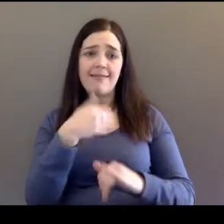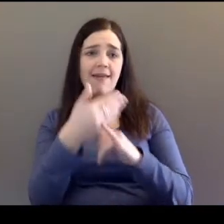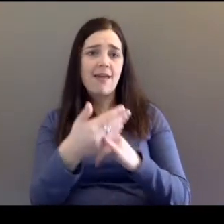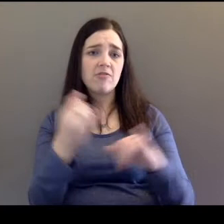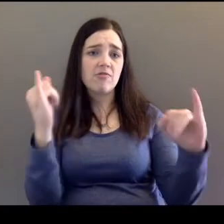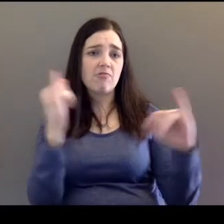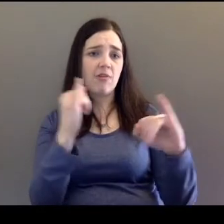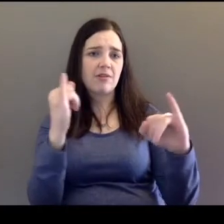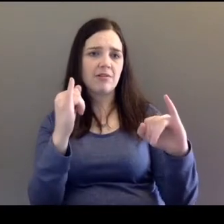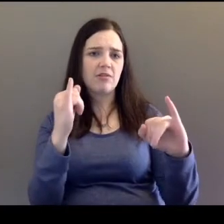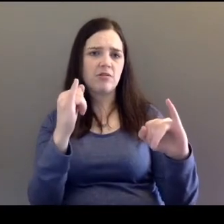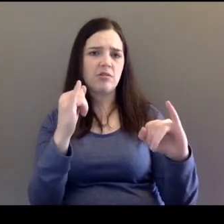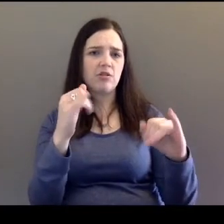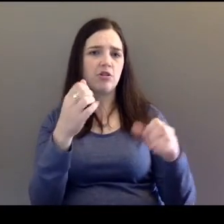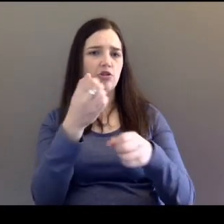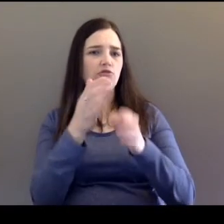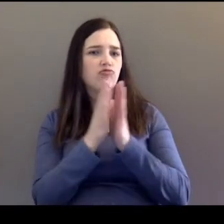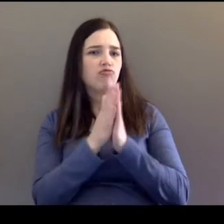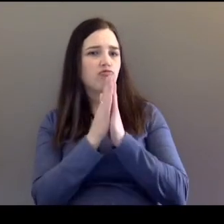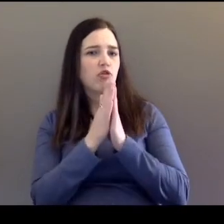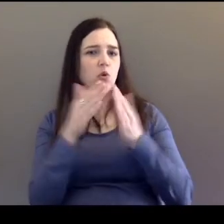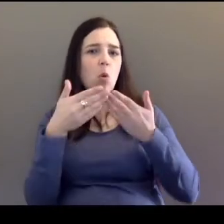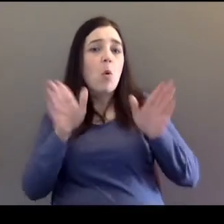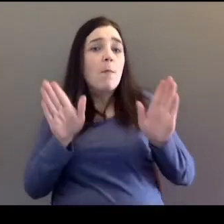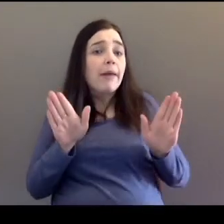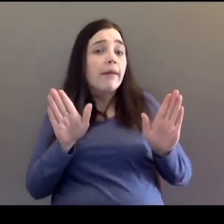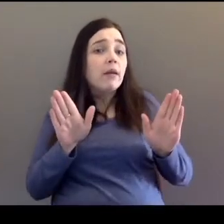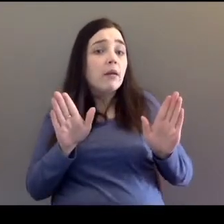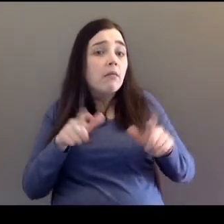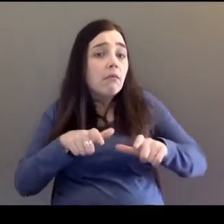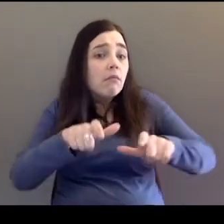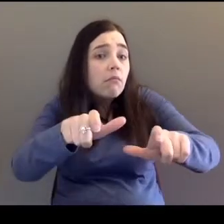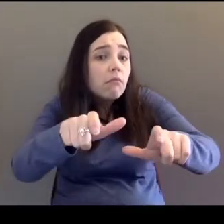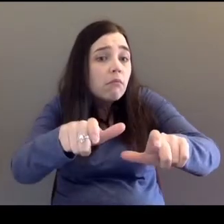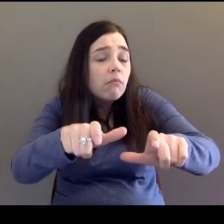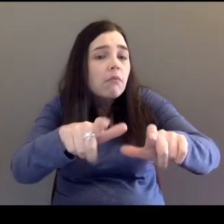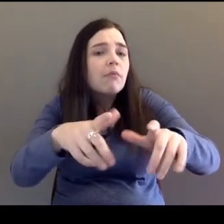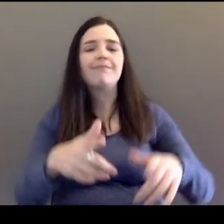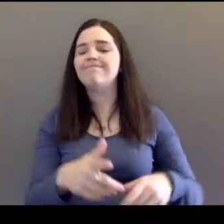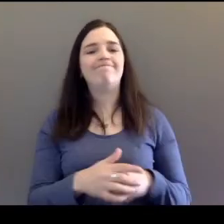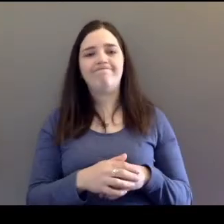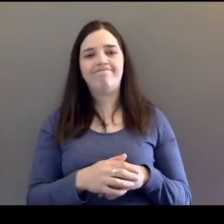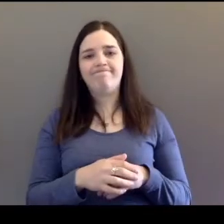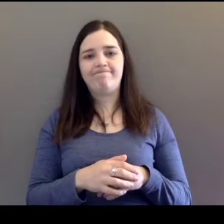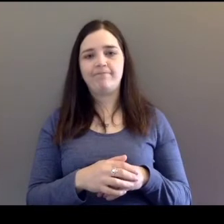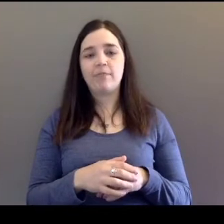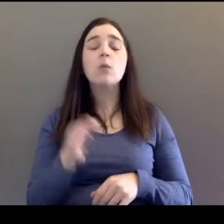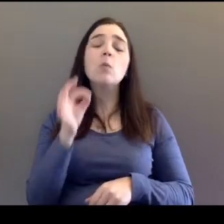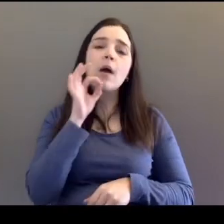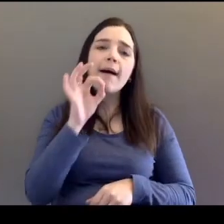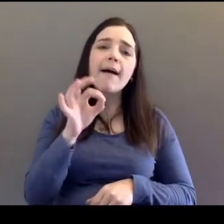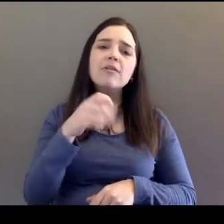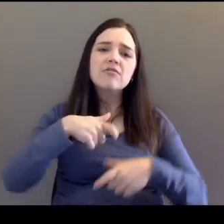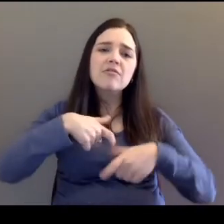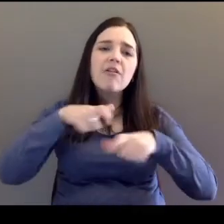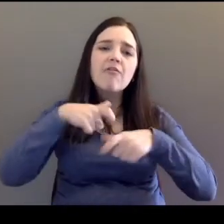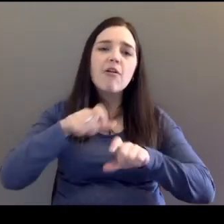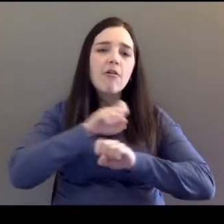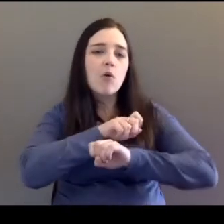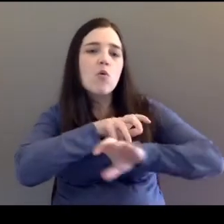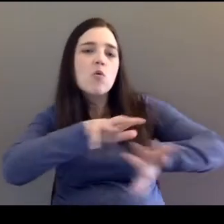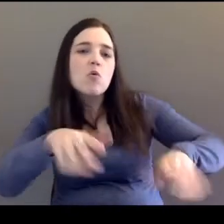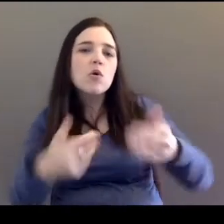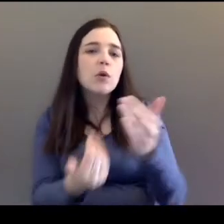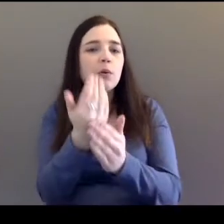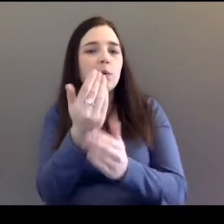not, did you keep your church open? You will be asked at the end of this crisis not, did you keep podcasting in new and